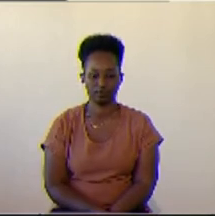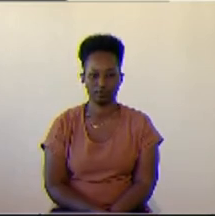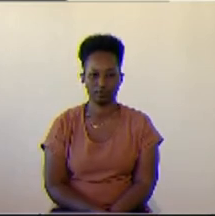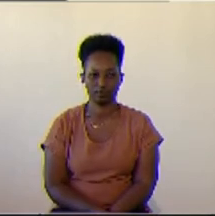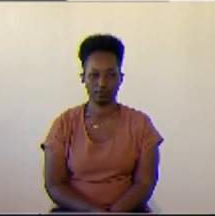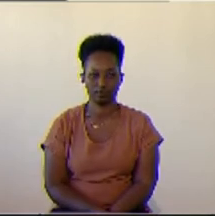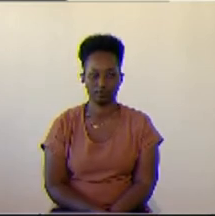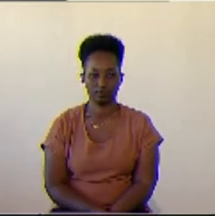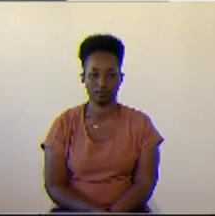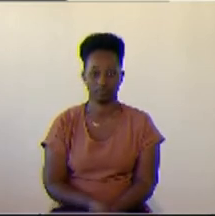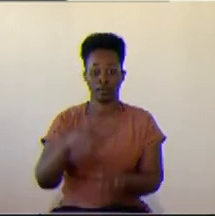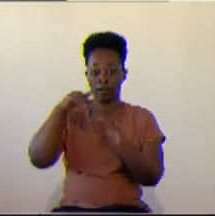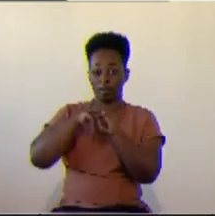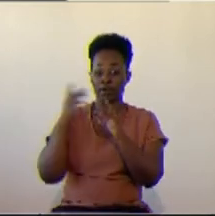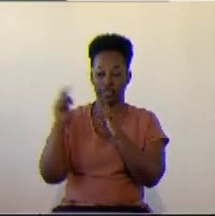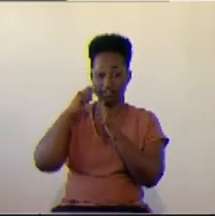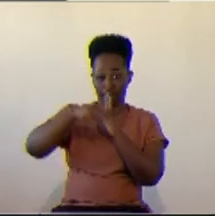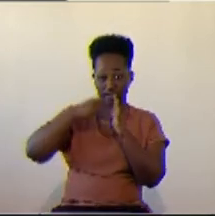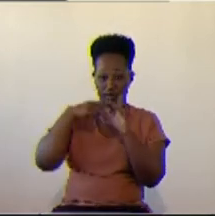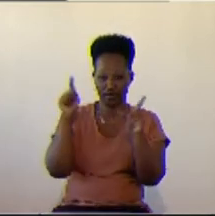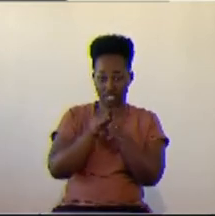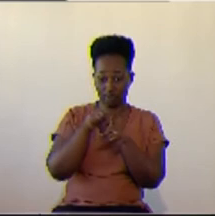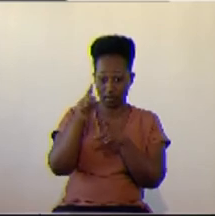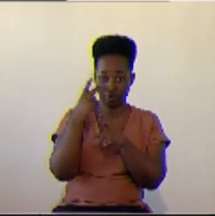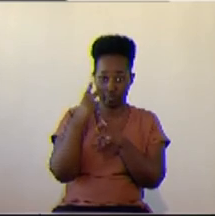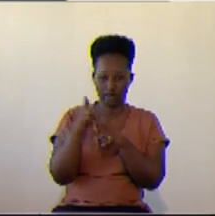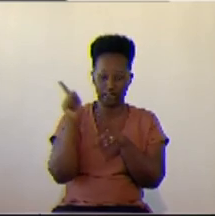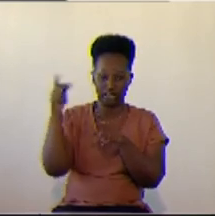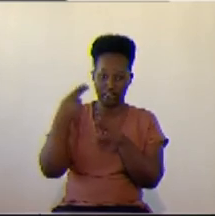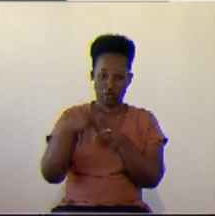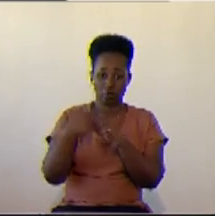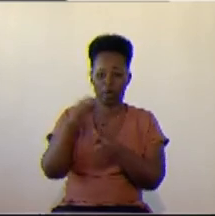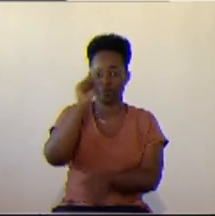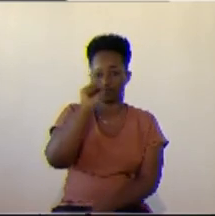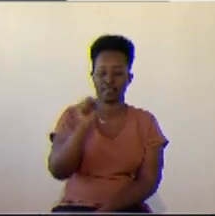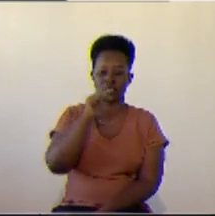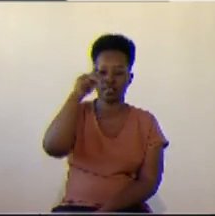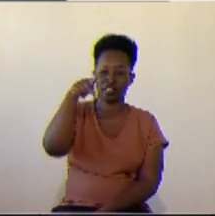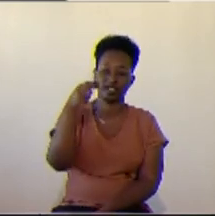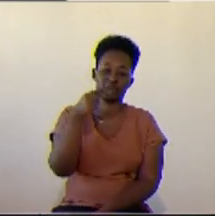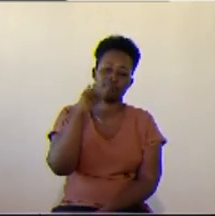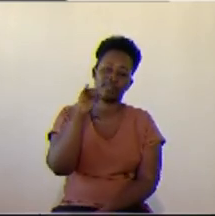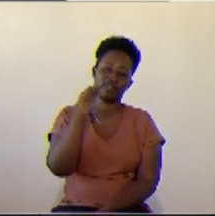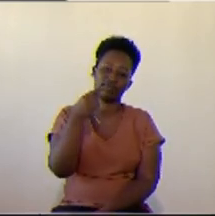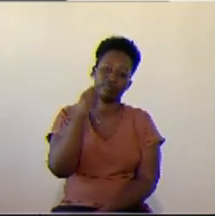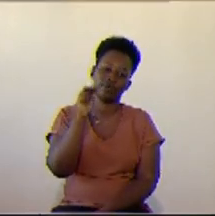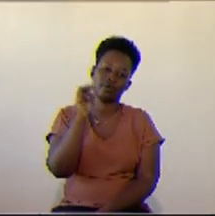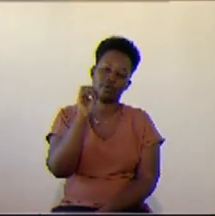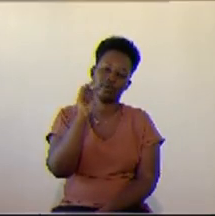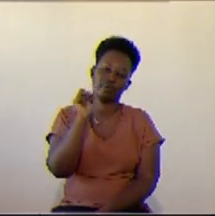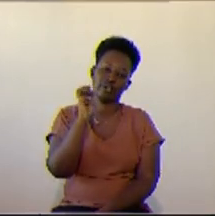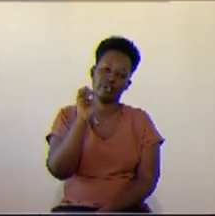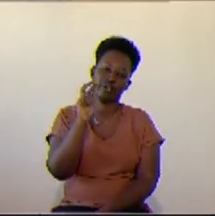So right in this video, as you can see, this is a sphygmomanometer, which was connected to, tied around someone's